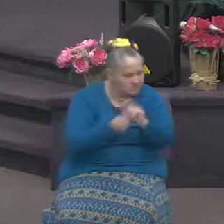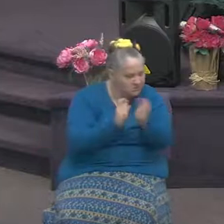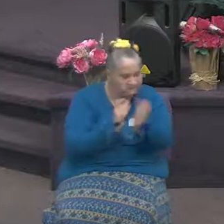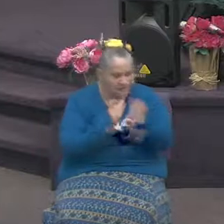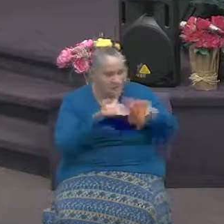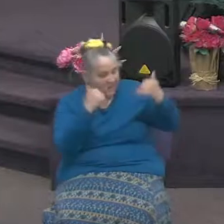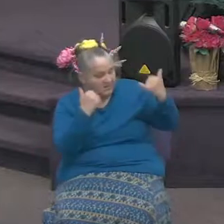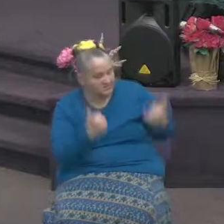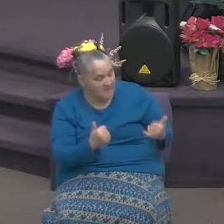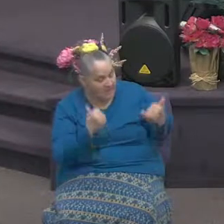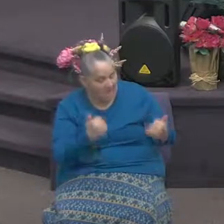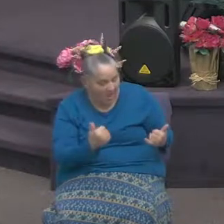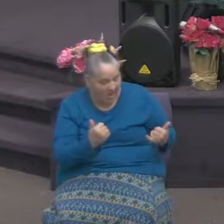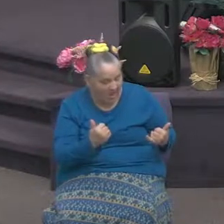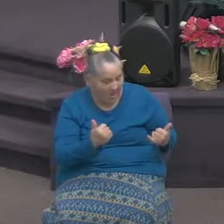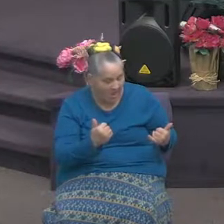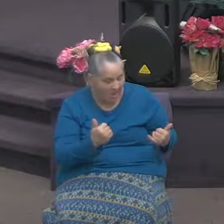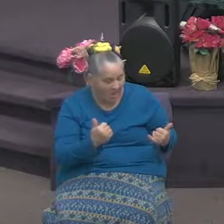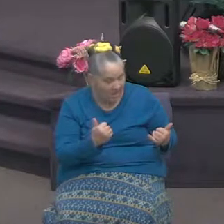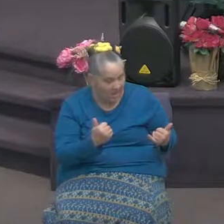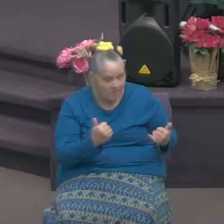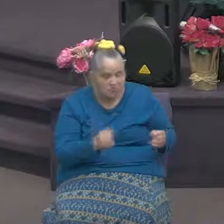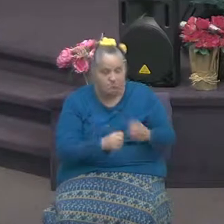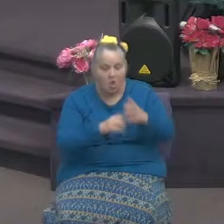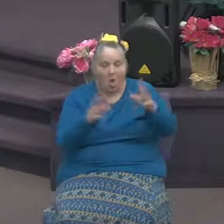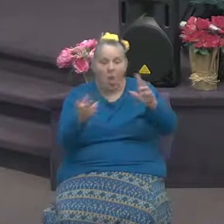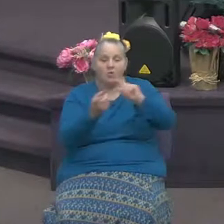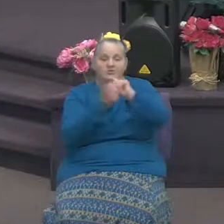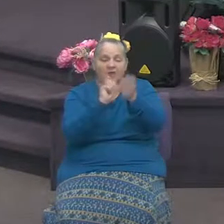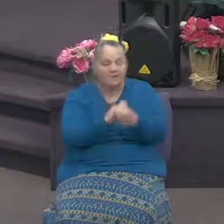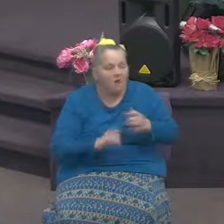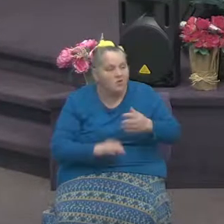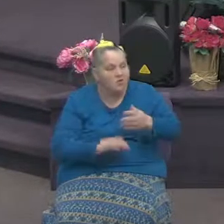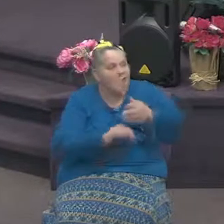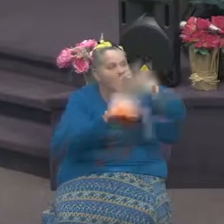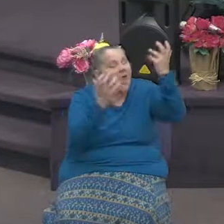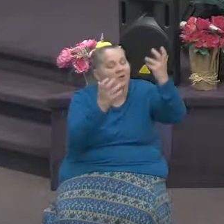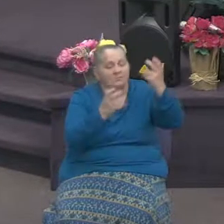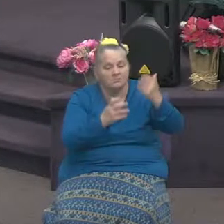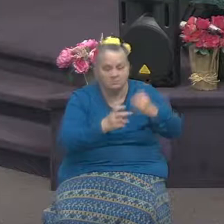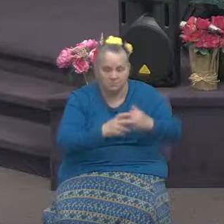that now their tune changed and they begin to cry out.